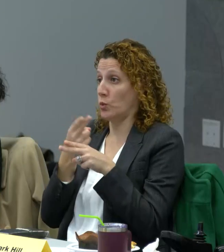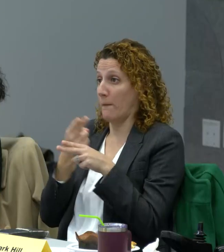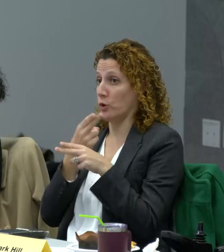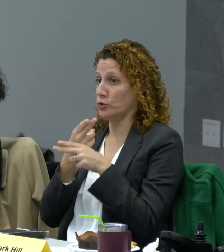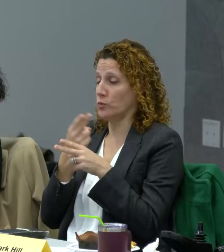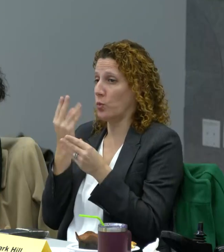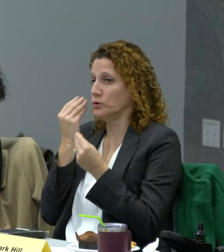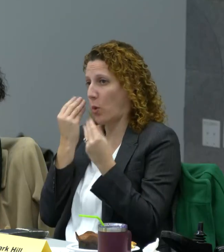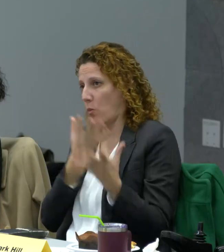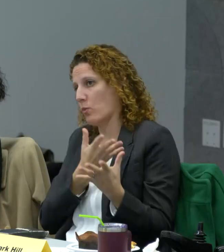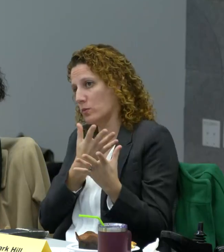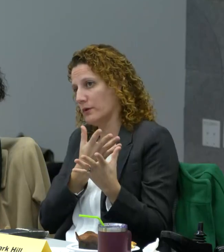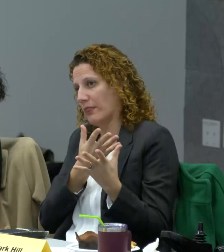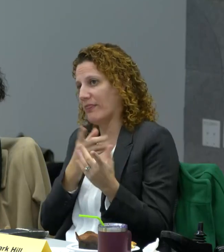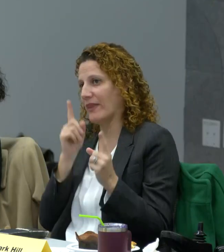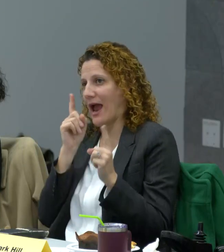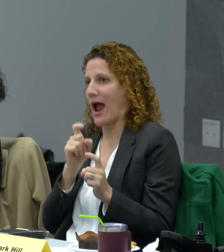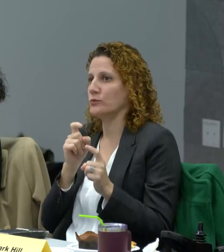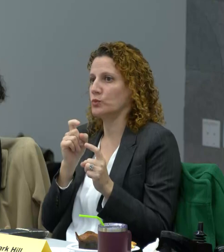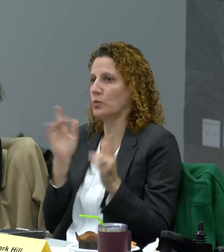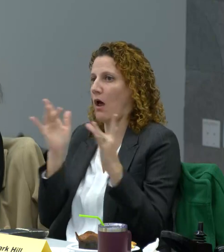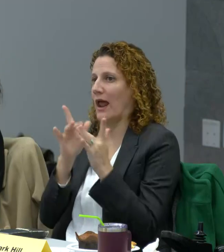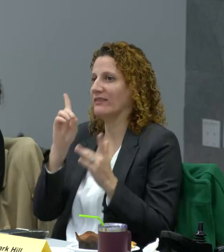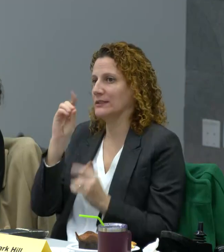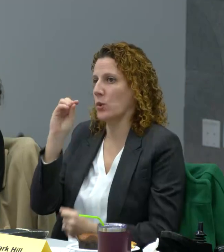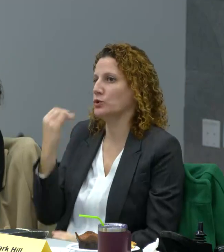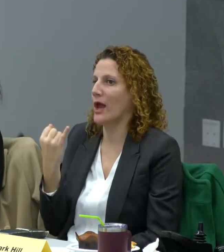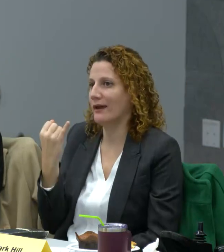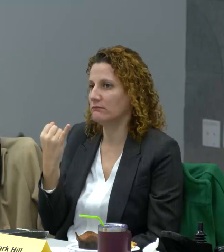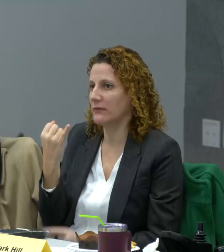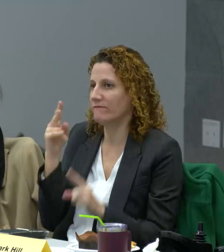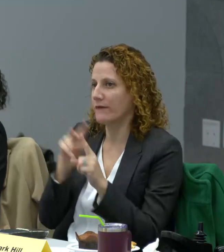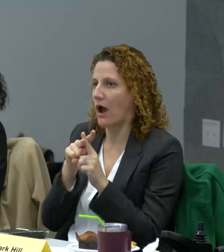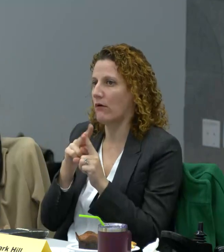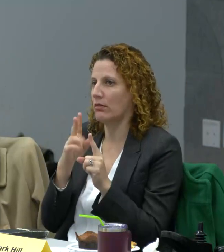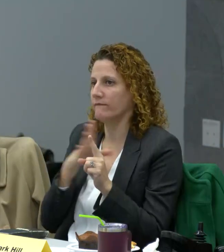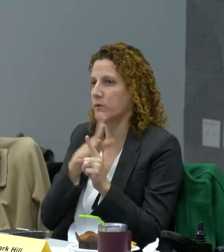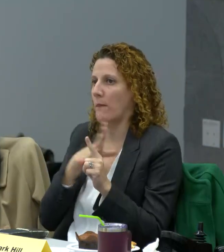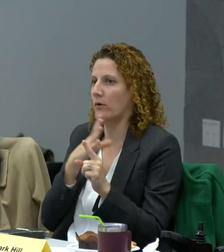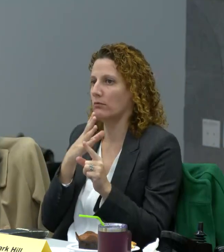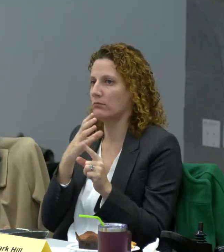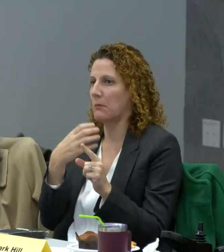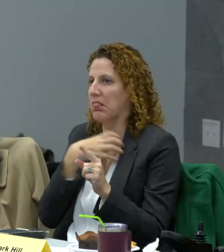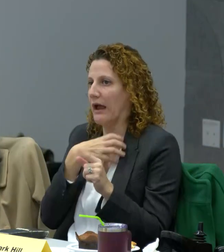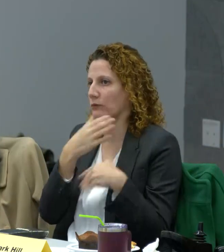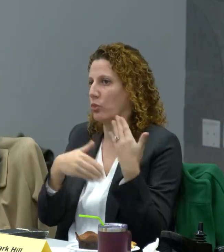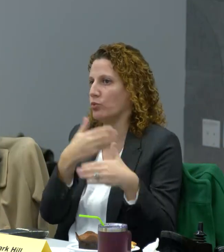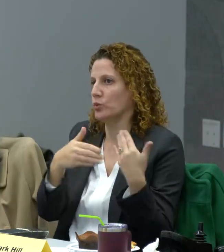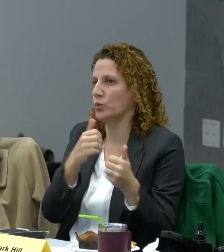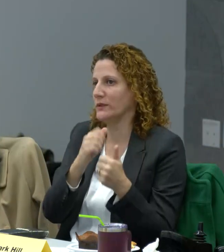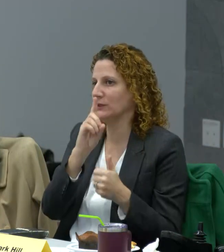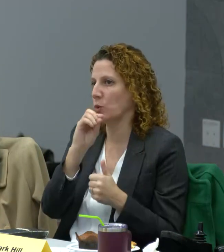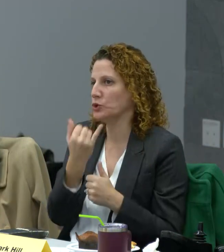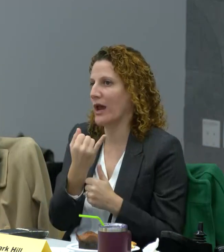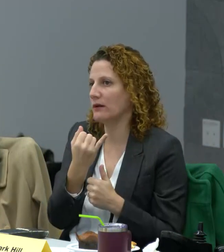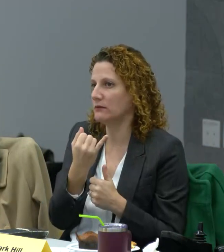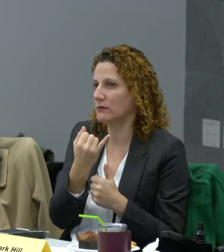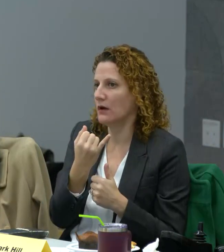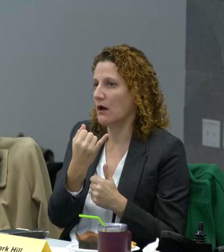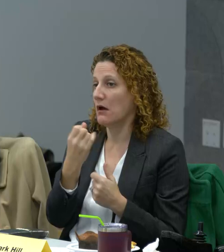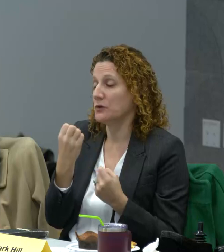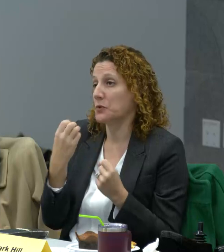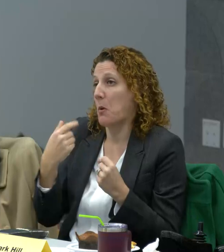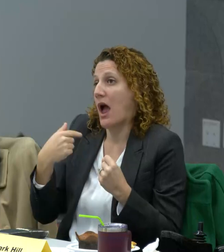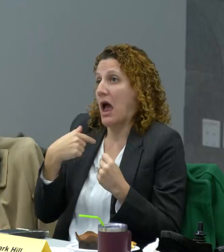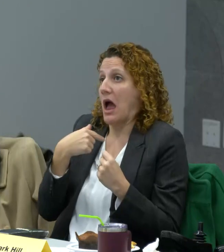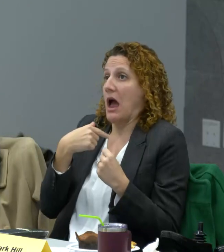I see. Okay, so for those who are consumers that were told that they had to contact the DOJ to file a formal complaint